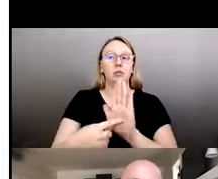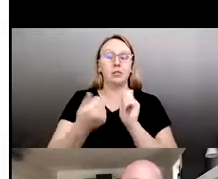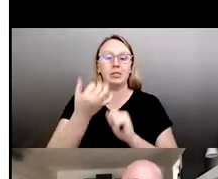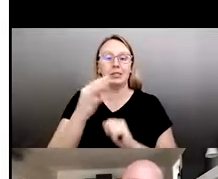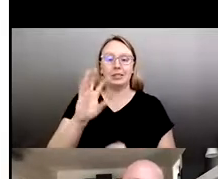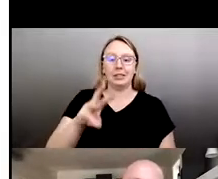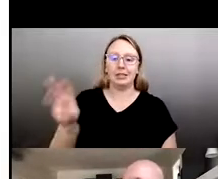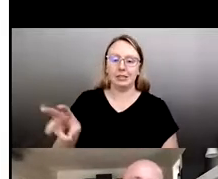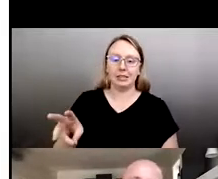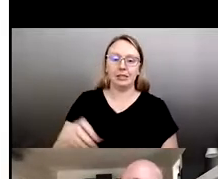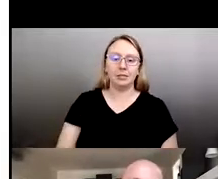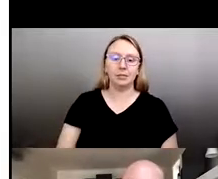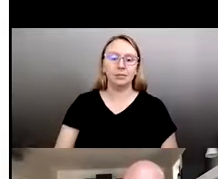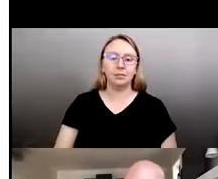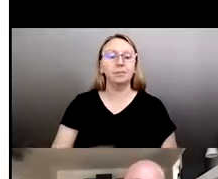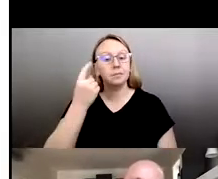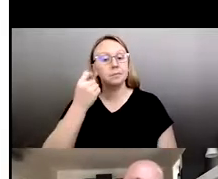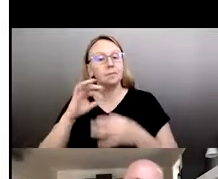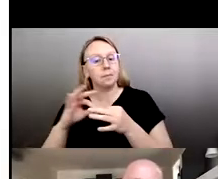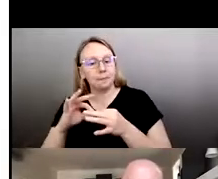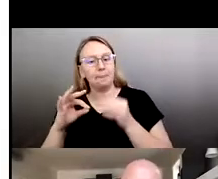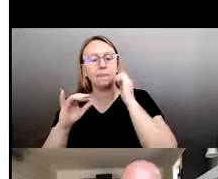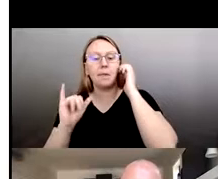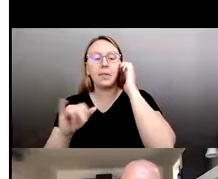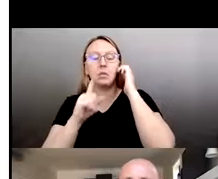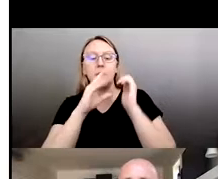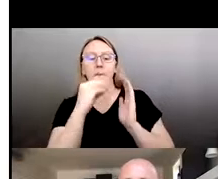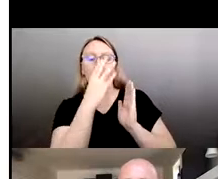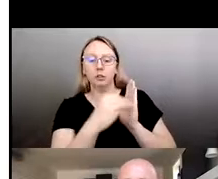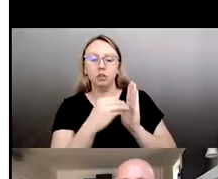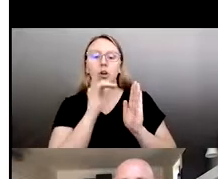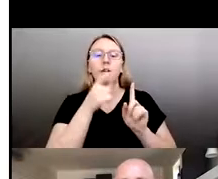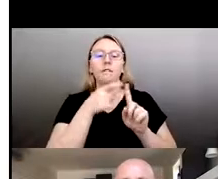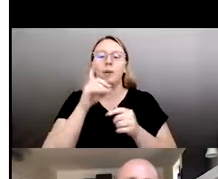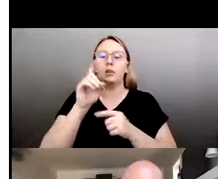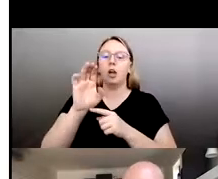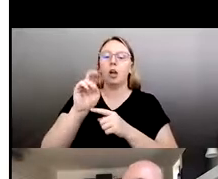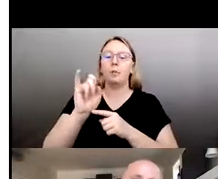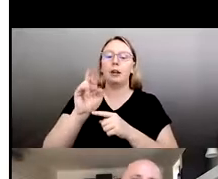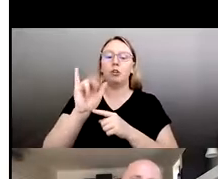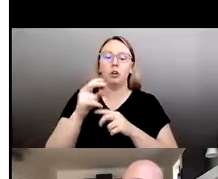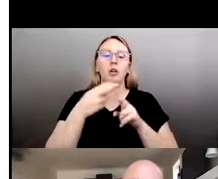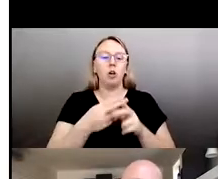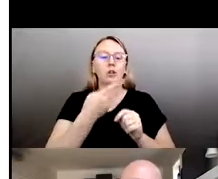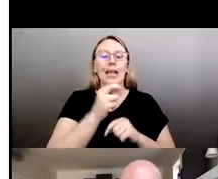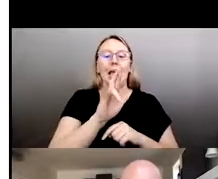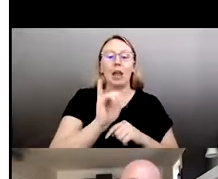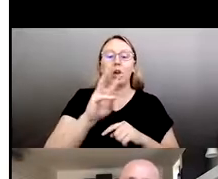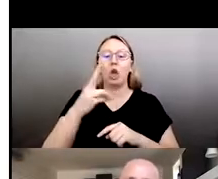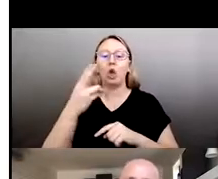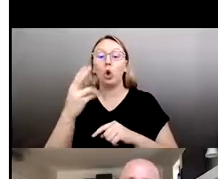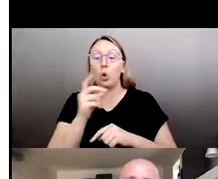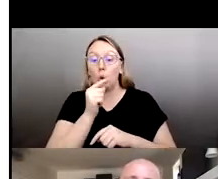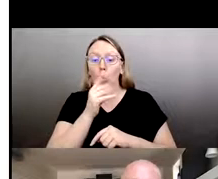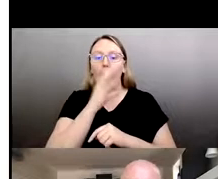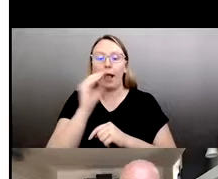note, this is actually a still from a documentary film about these artists called Harry Who and the Chicago Imagists. So if any of you are interested in kind of diving into this